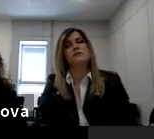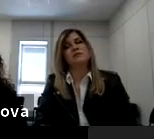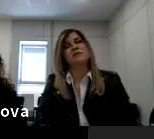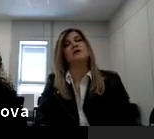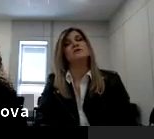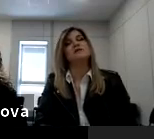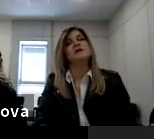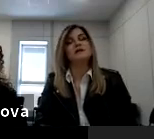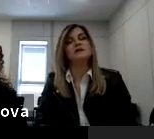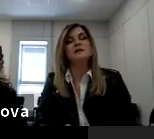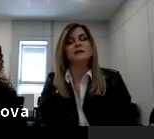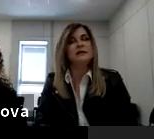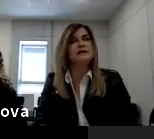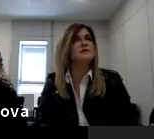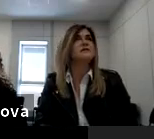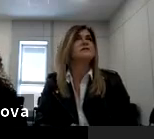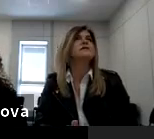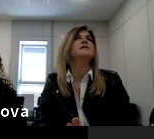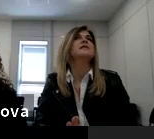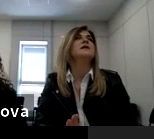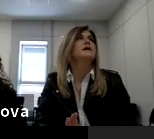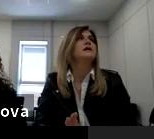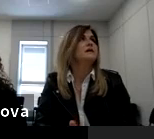we can put it outside and connect,